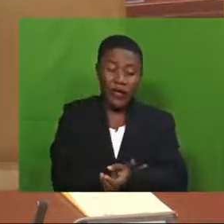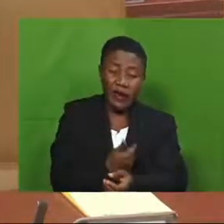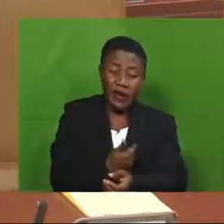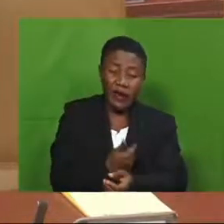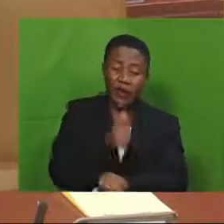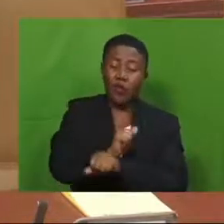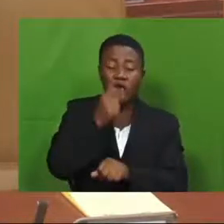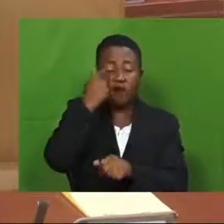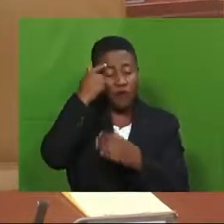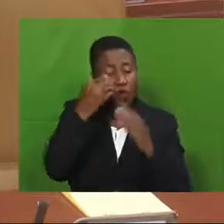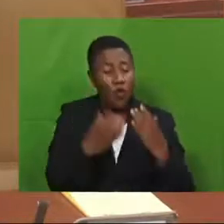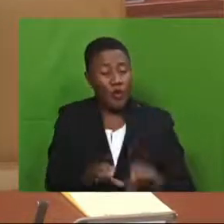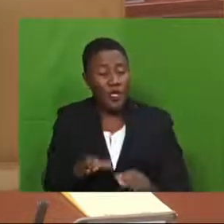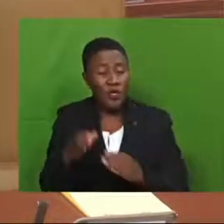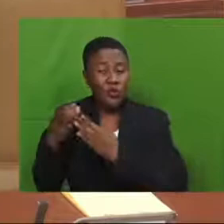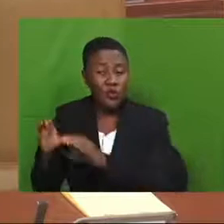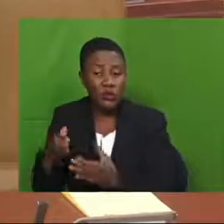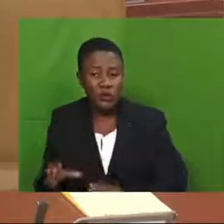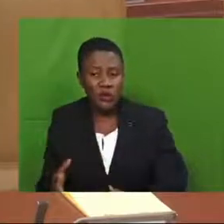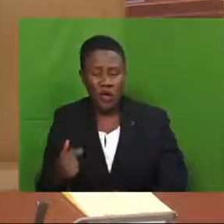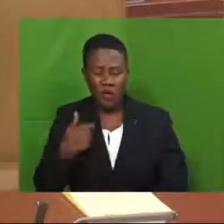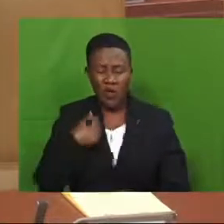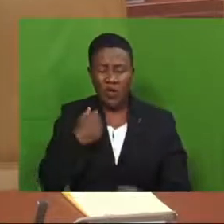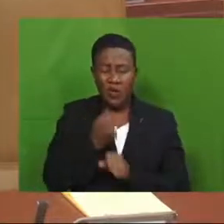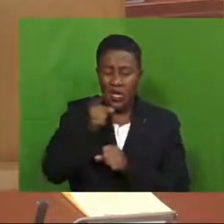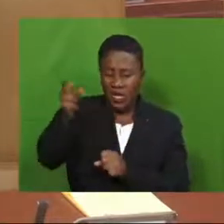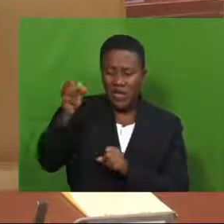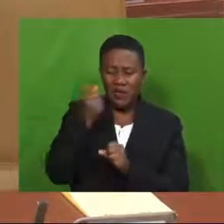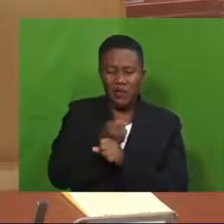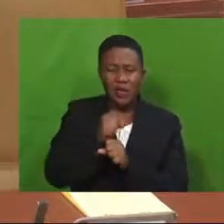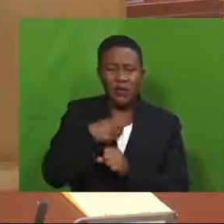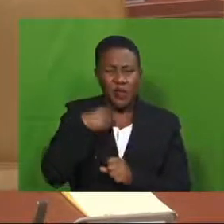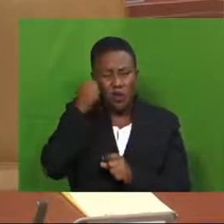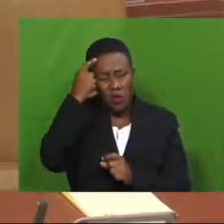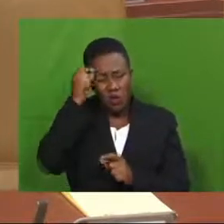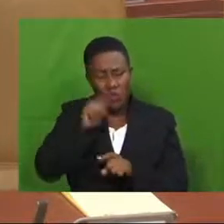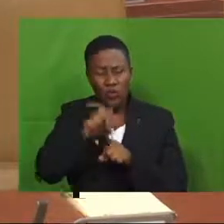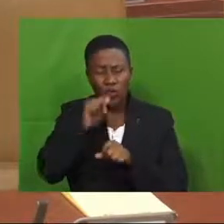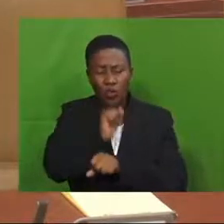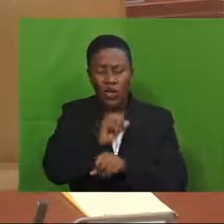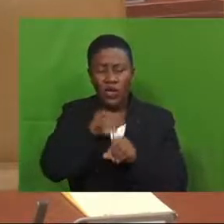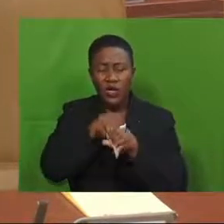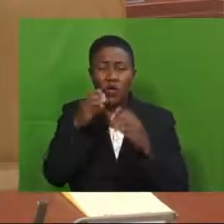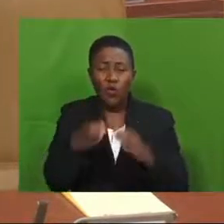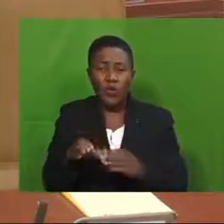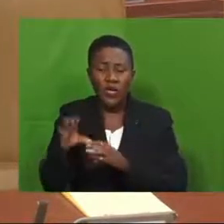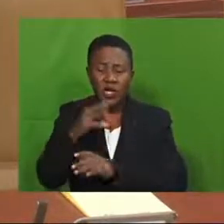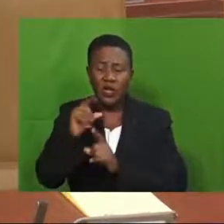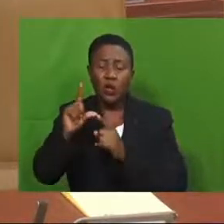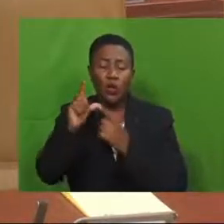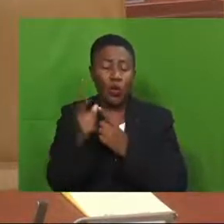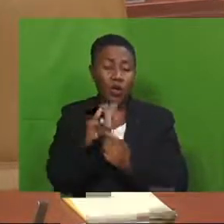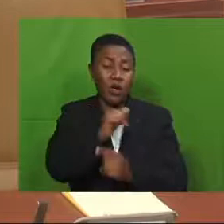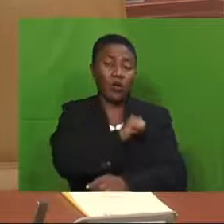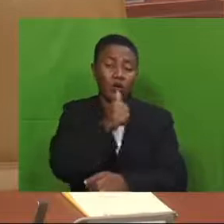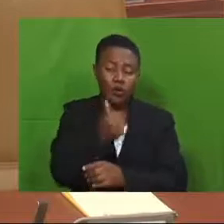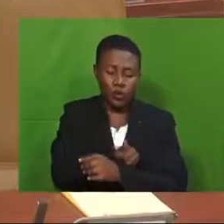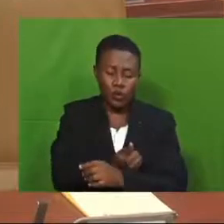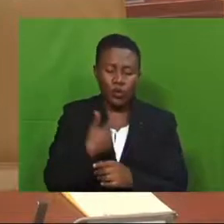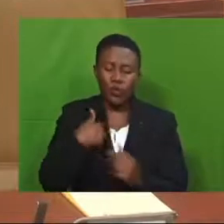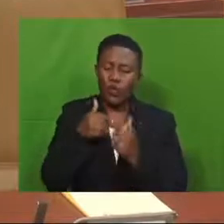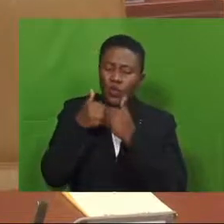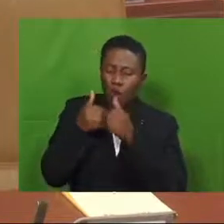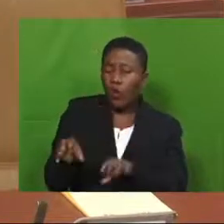community animation and understood how to work with local authorities. He is a man we have lost, and we will grieve his